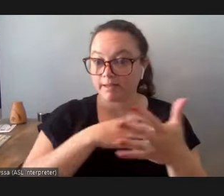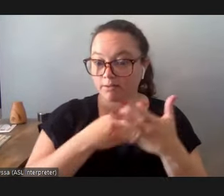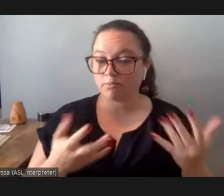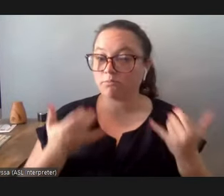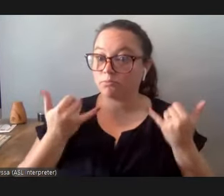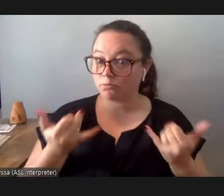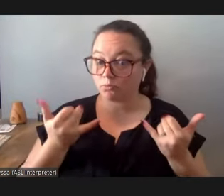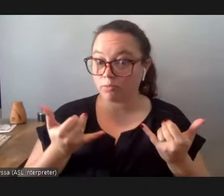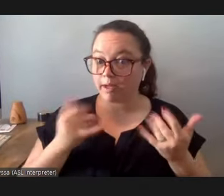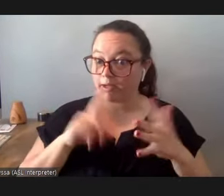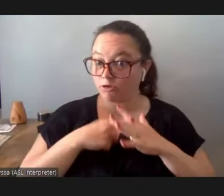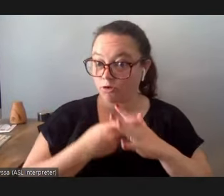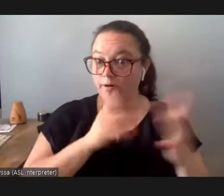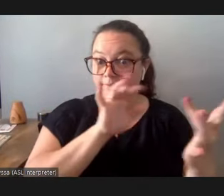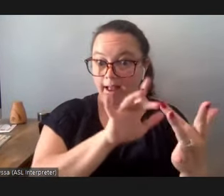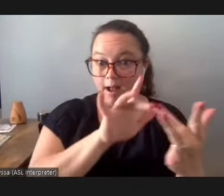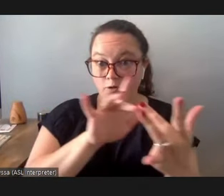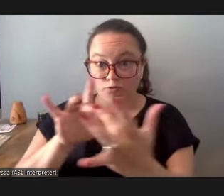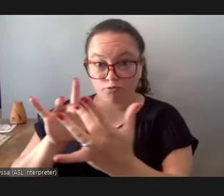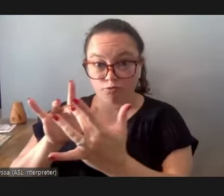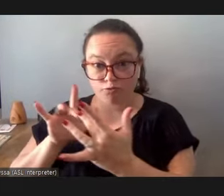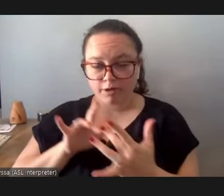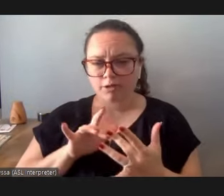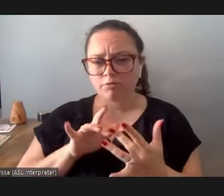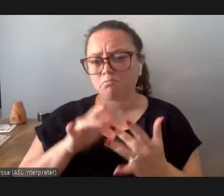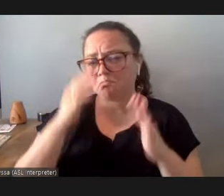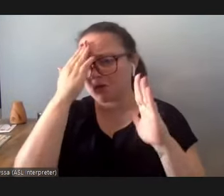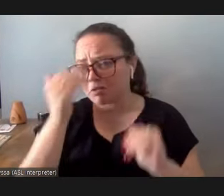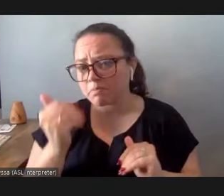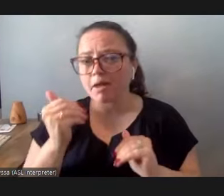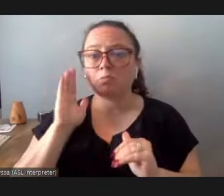And we anticipate that this outreach will continue through January of